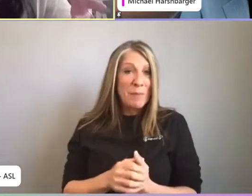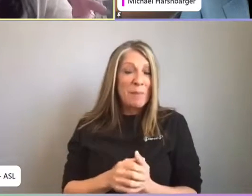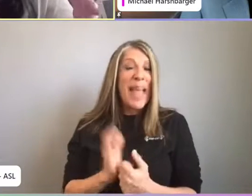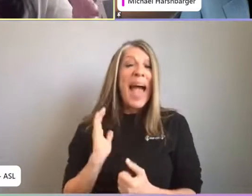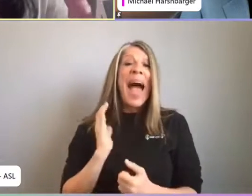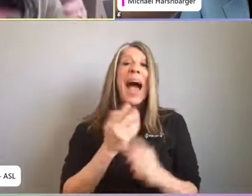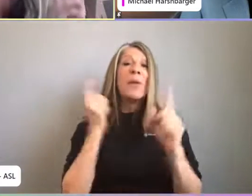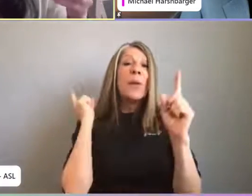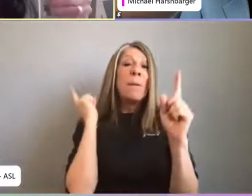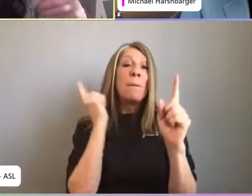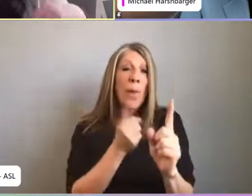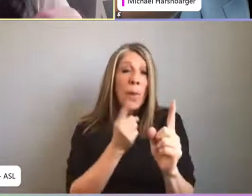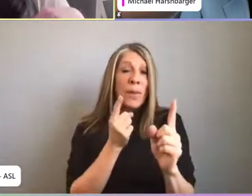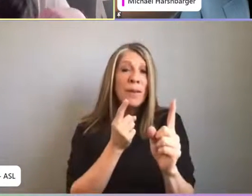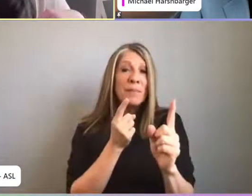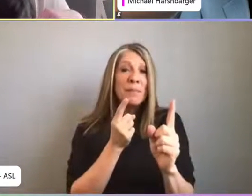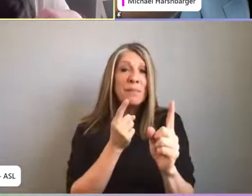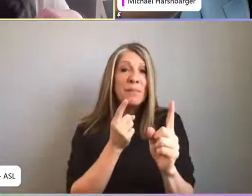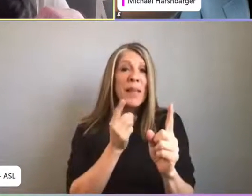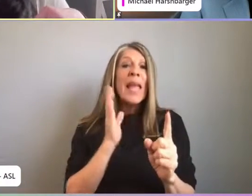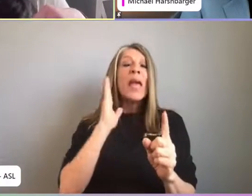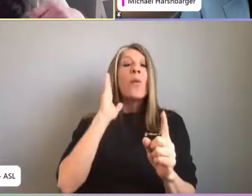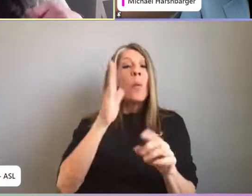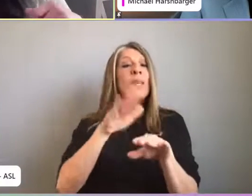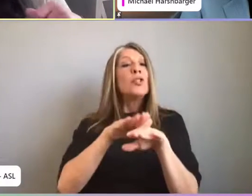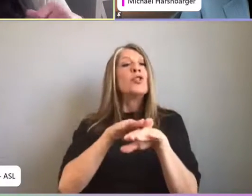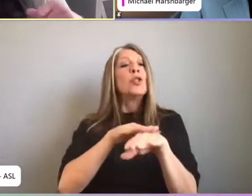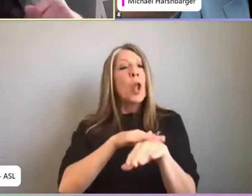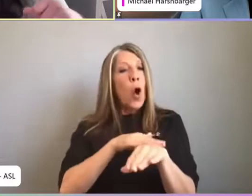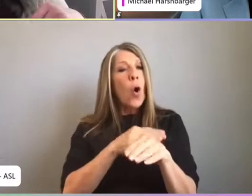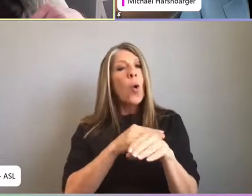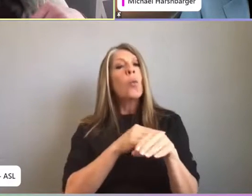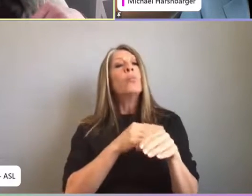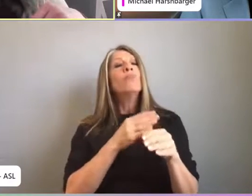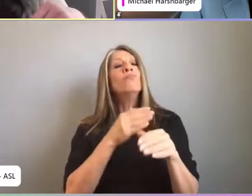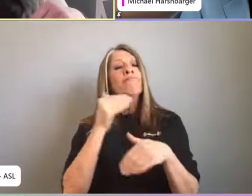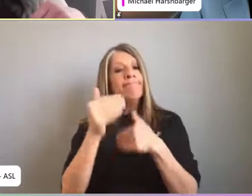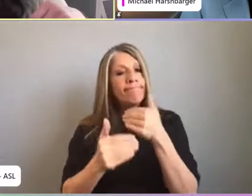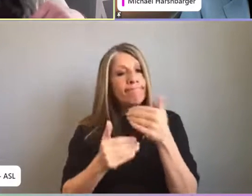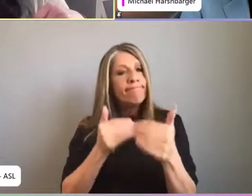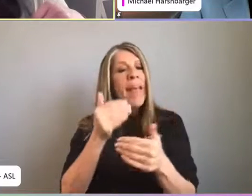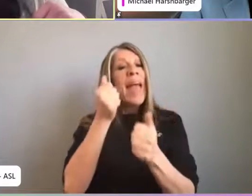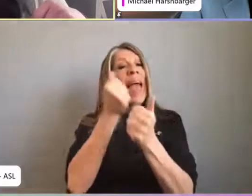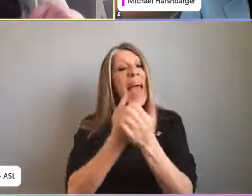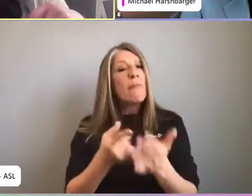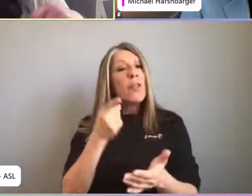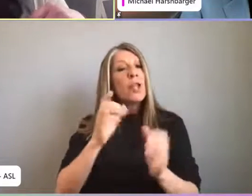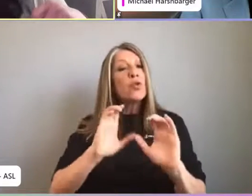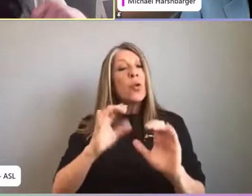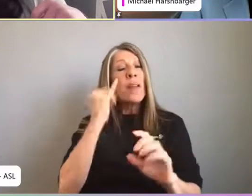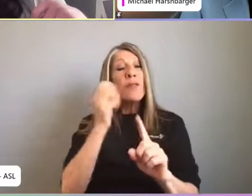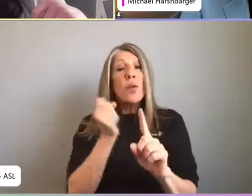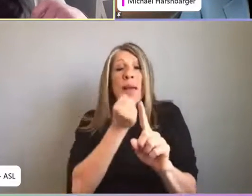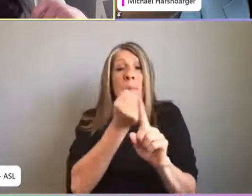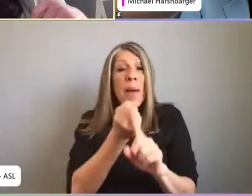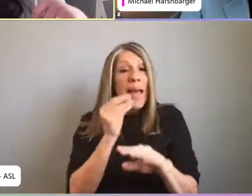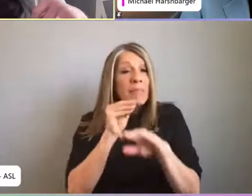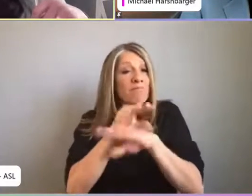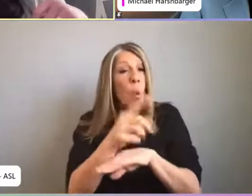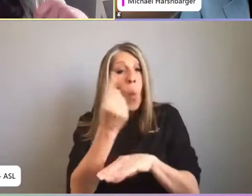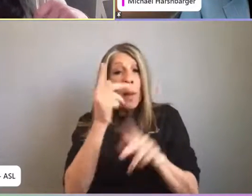Our point is, it's going to be a slow moving boat, but everything you do, even if you impact one person's